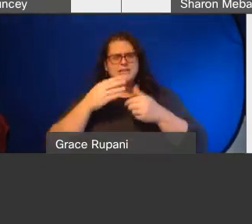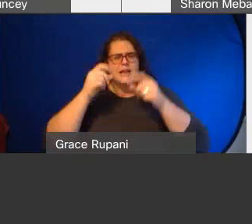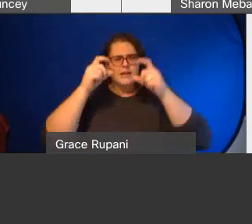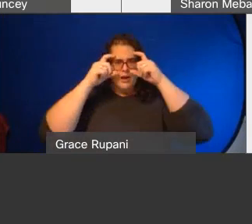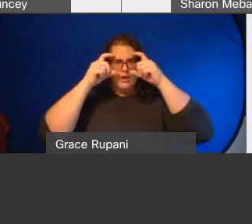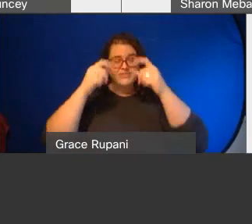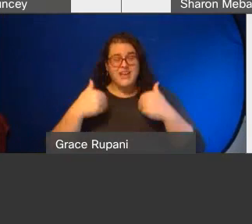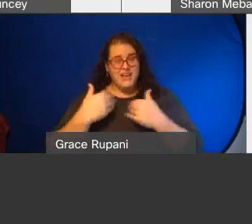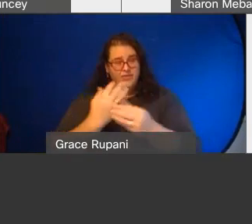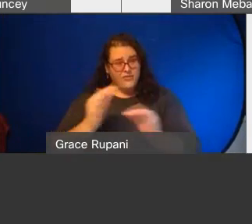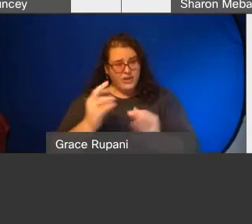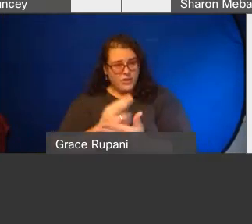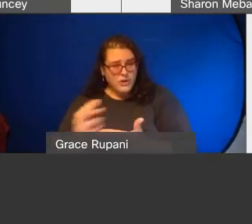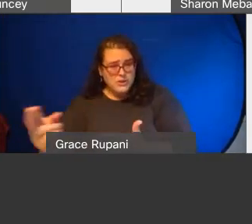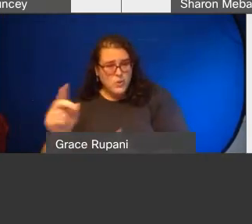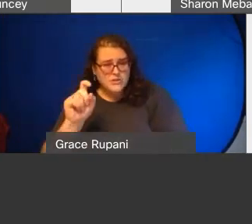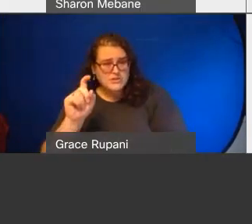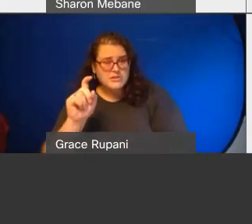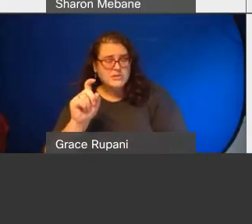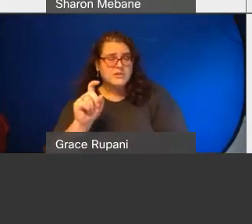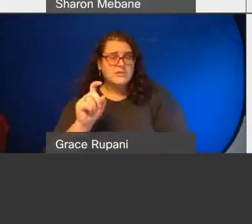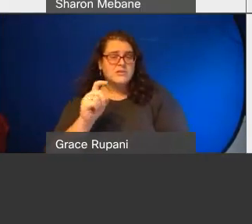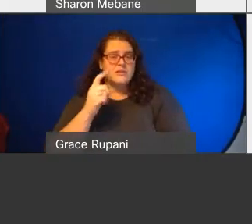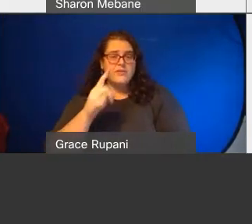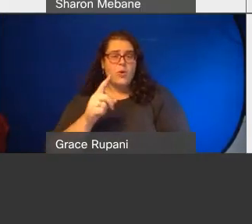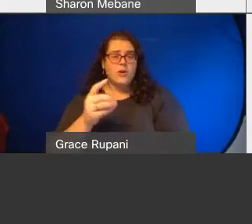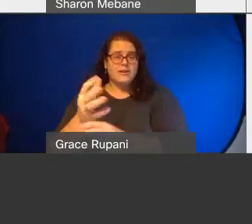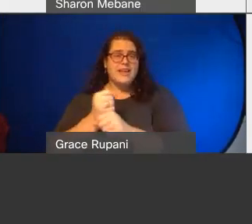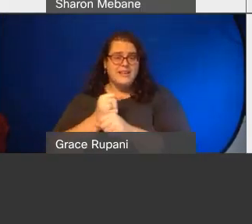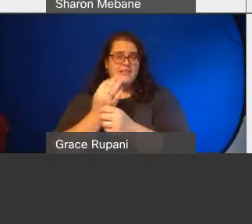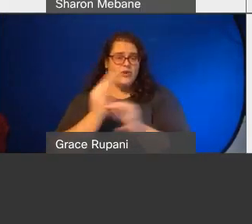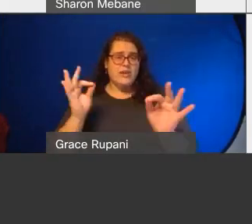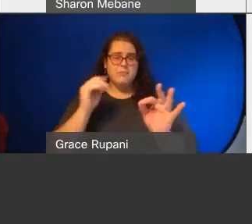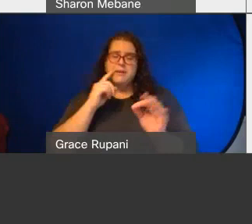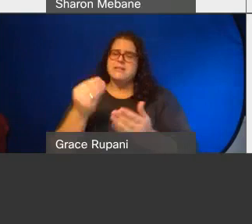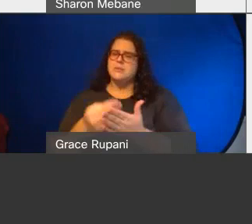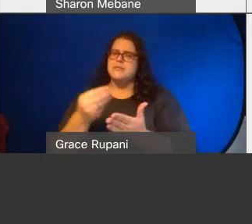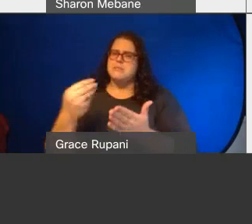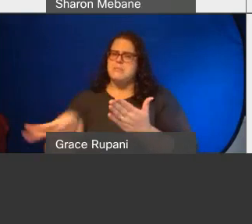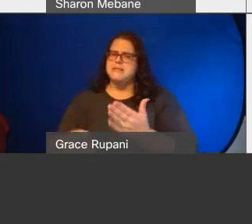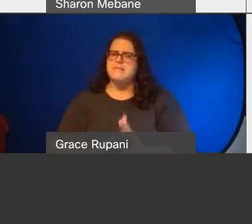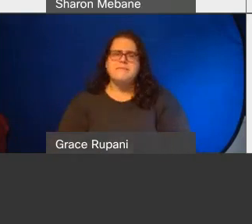free face shields or goggles, since they can be pretty costly?